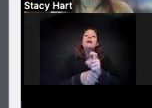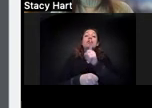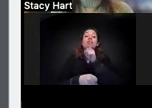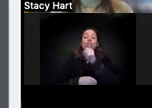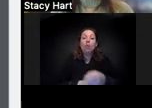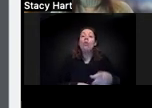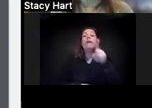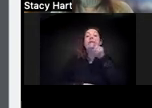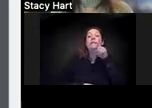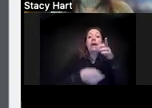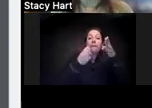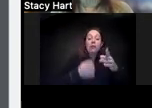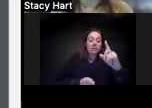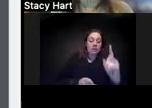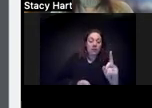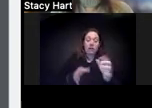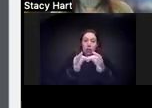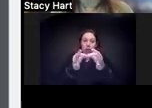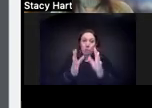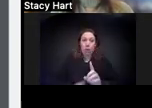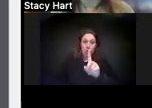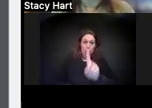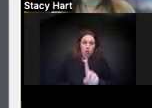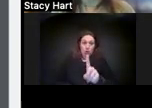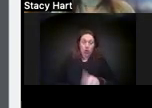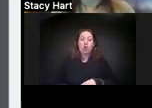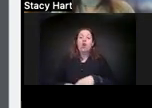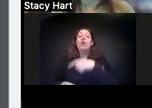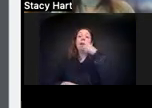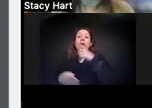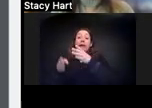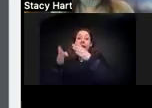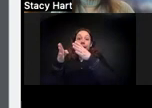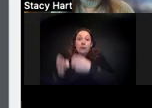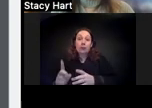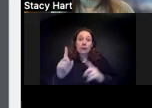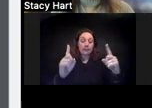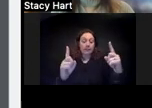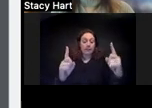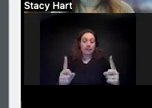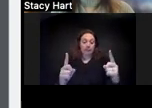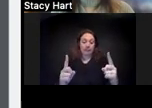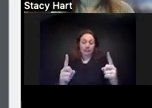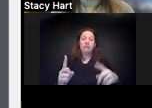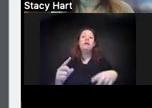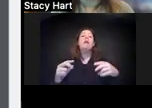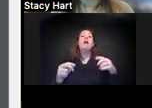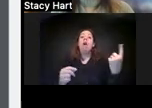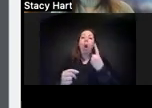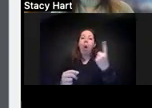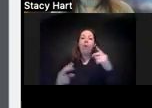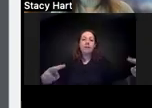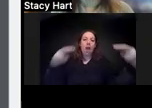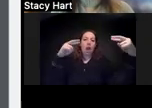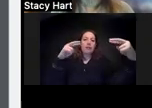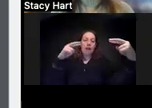who is deaf. Here in this picture, we would look at the deaf man and not the